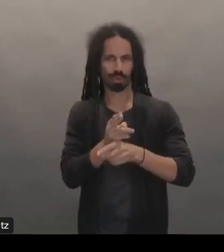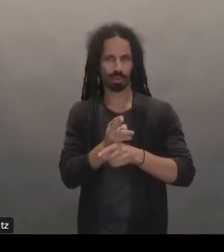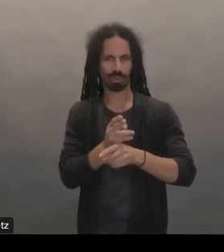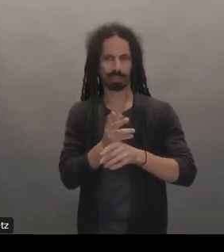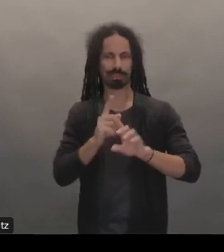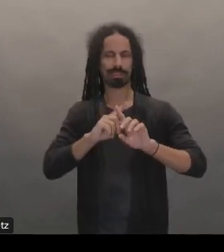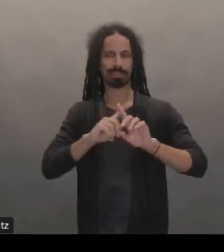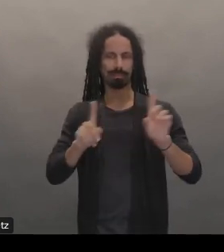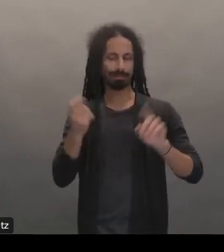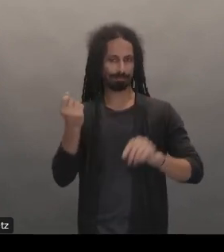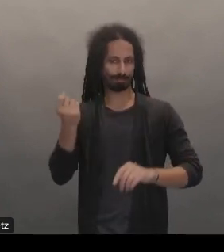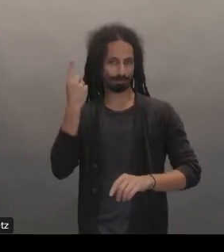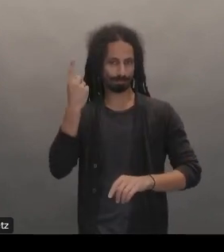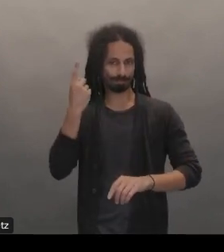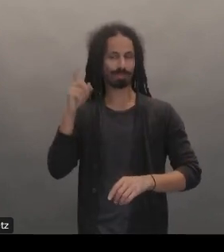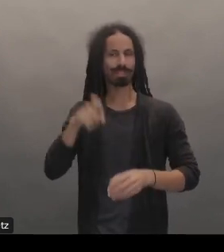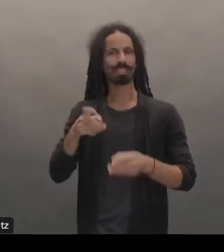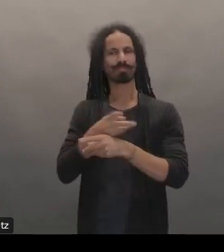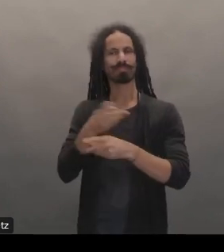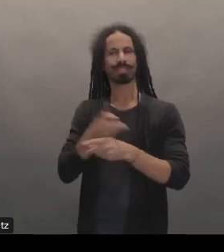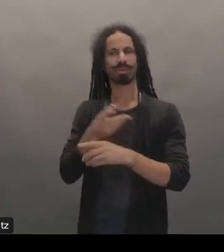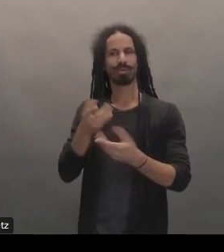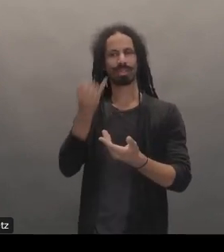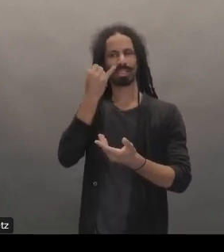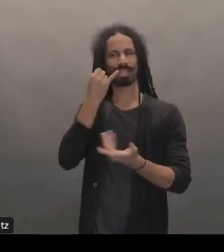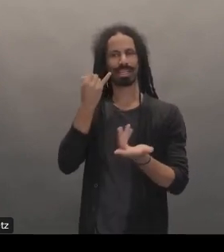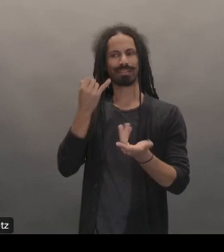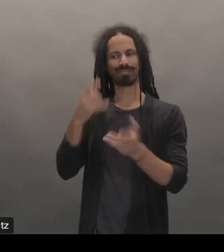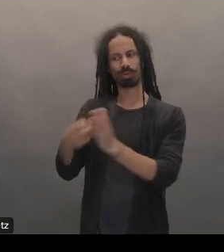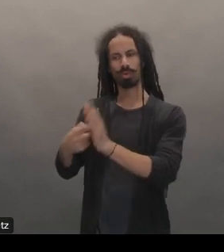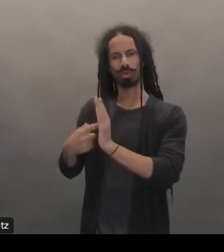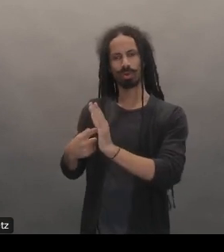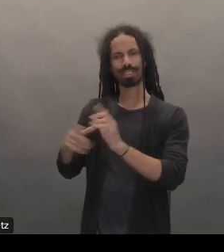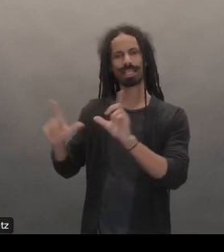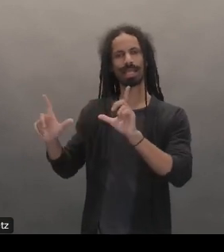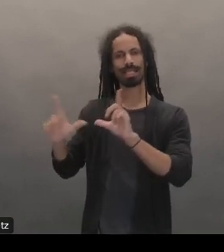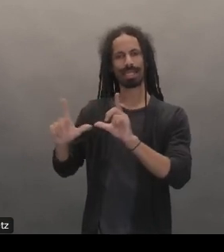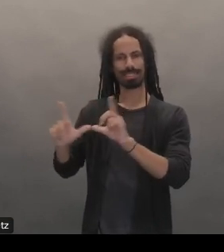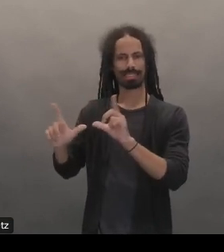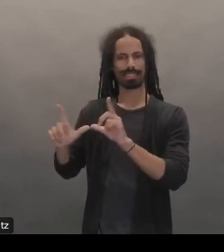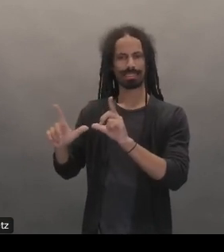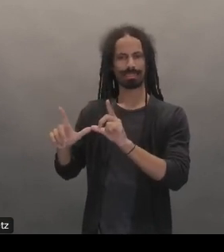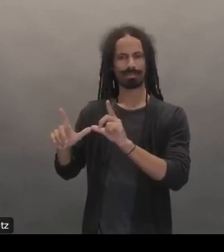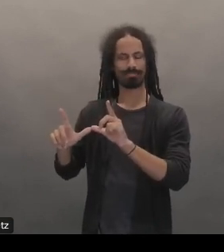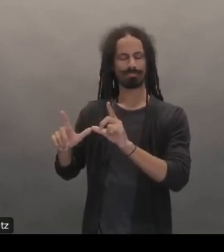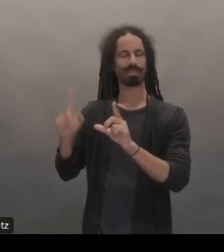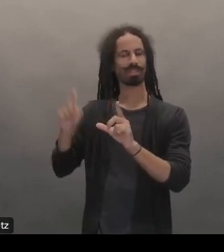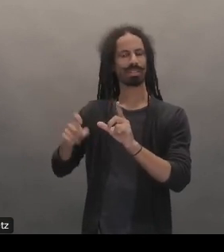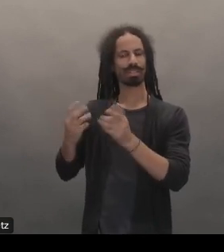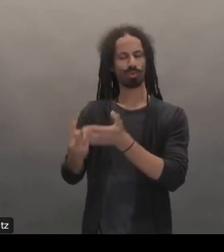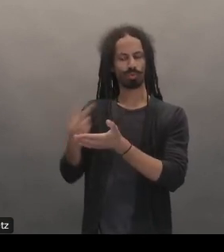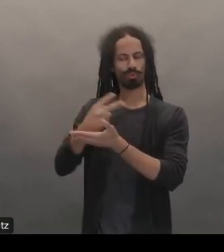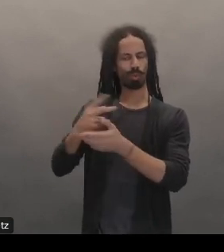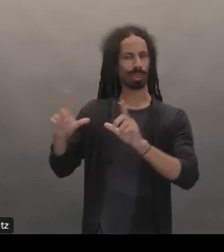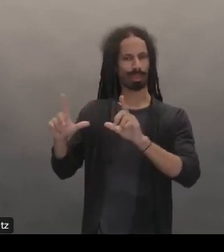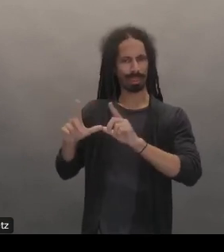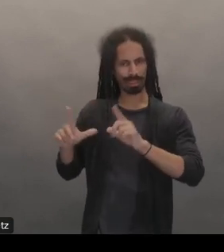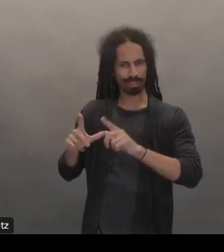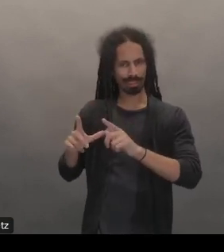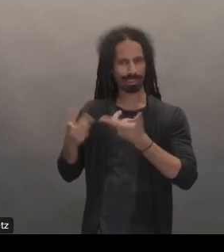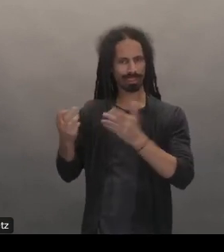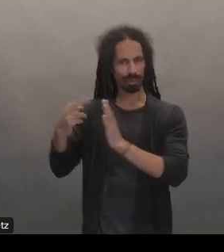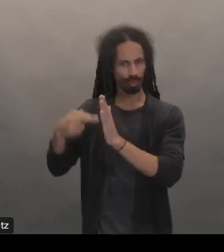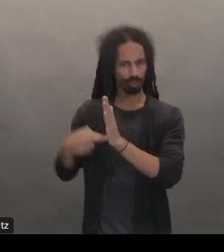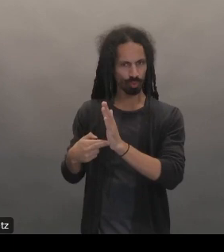is any licensing for that table or figure. So you need to review the license to check the terms under which people